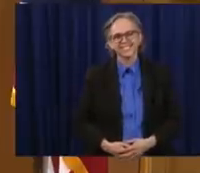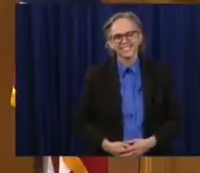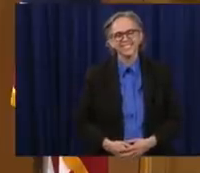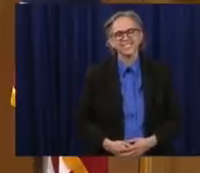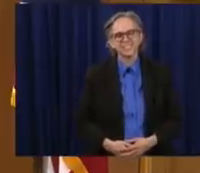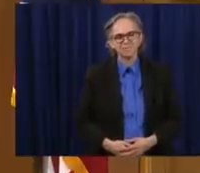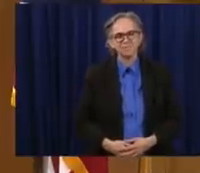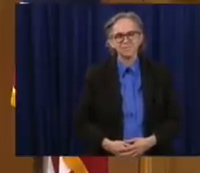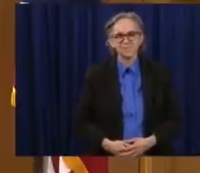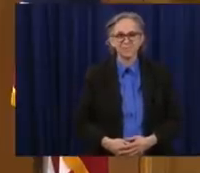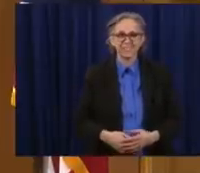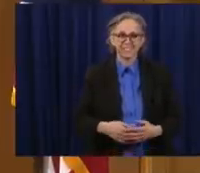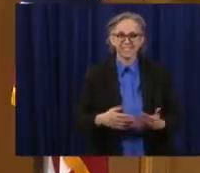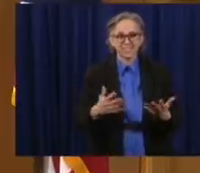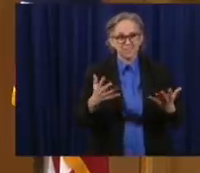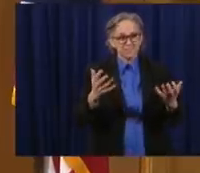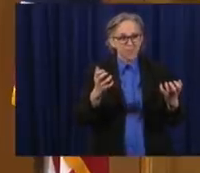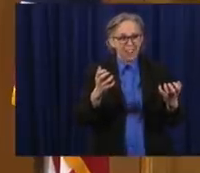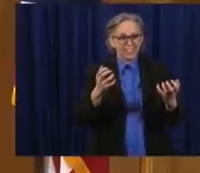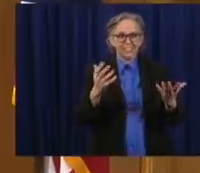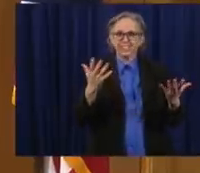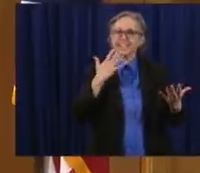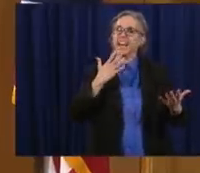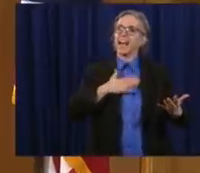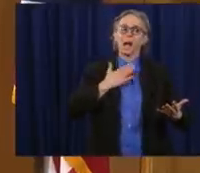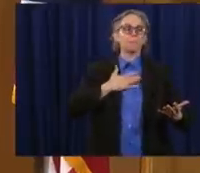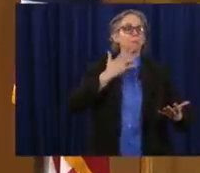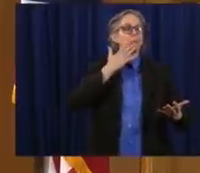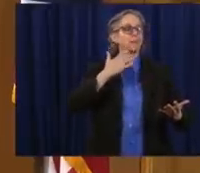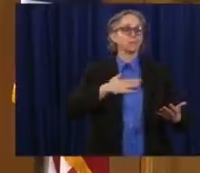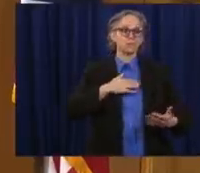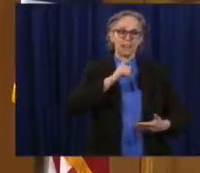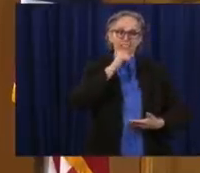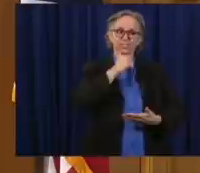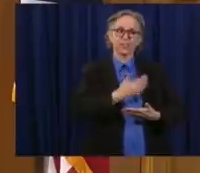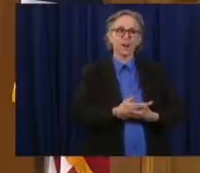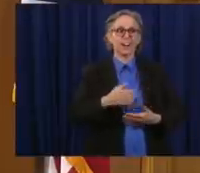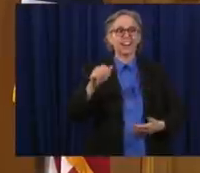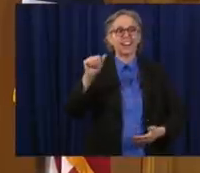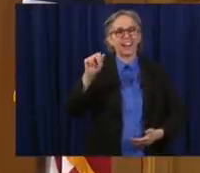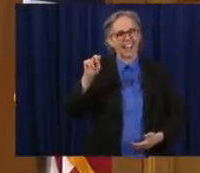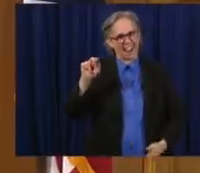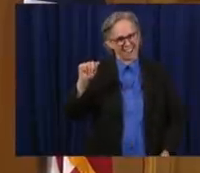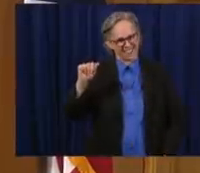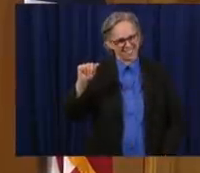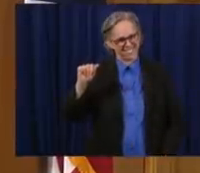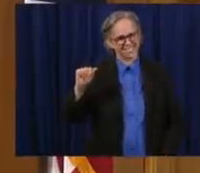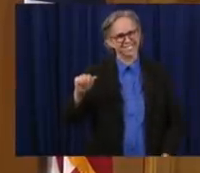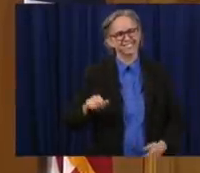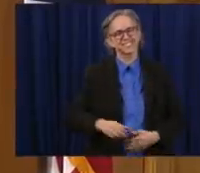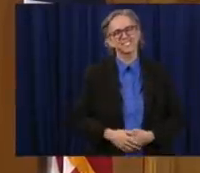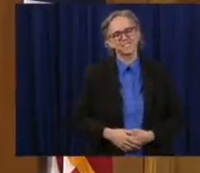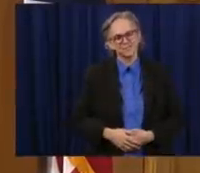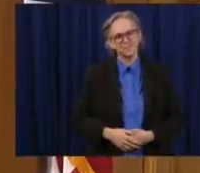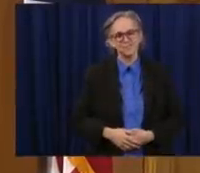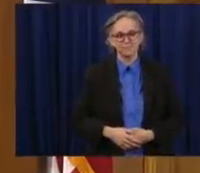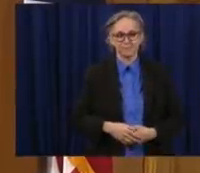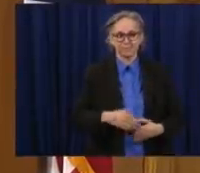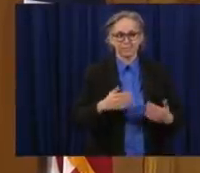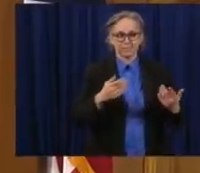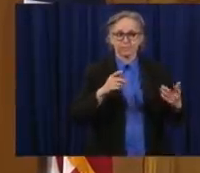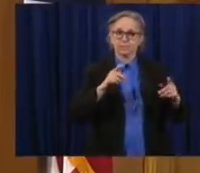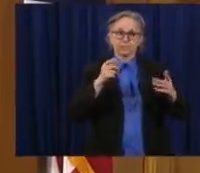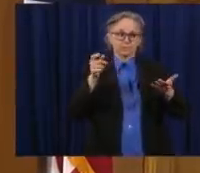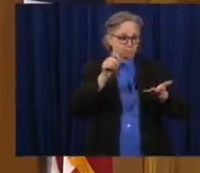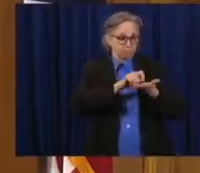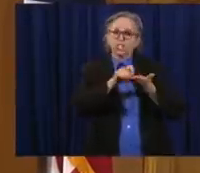First, I want to say happy birthday to our daughter, Anna. Anna is a journalist, reporter, and we're